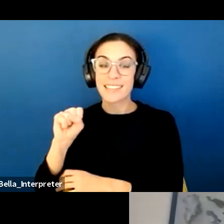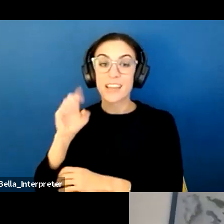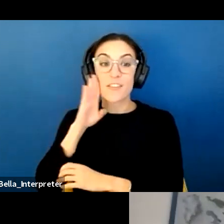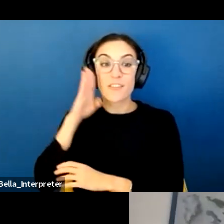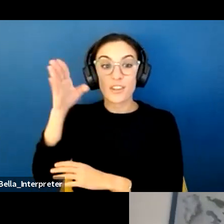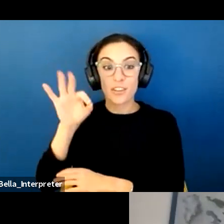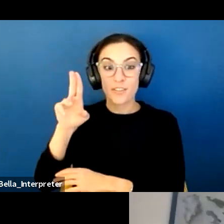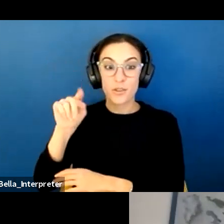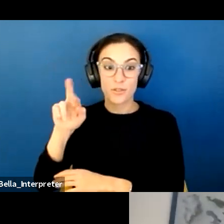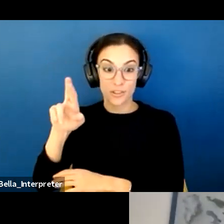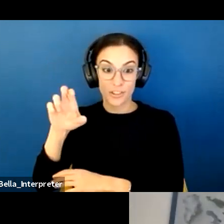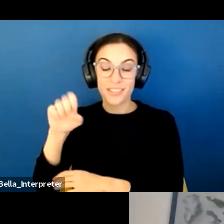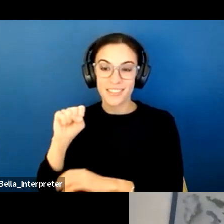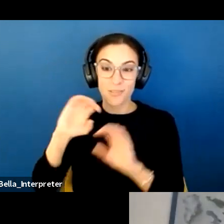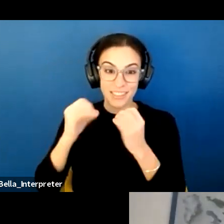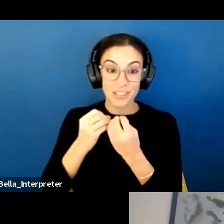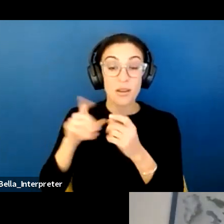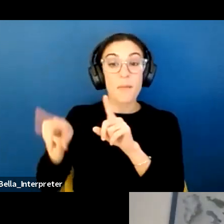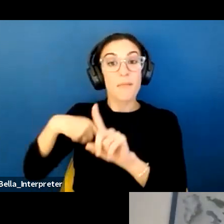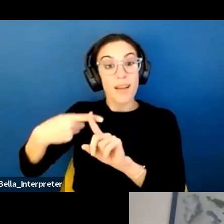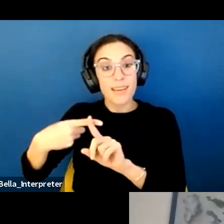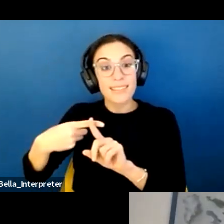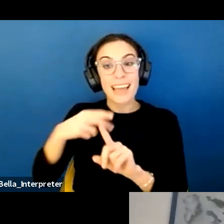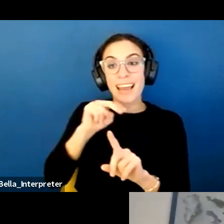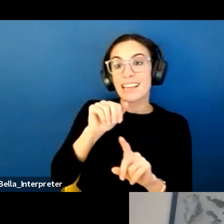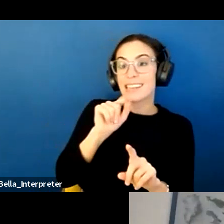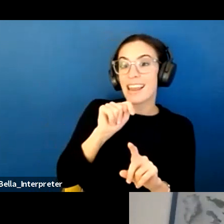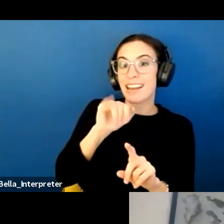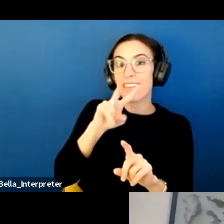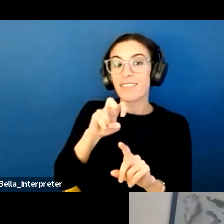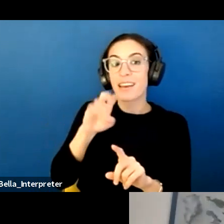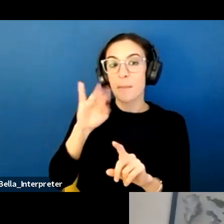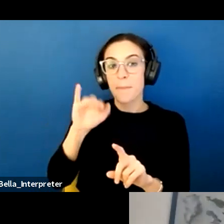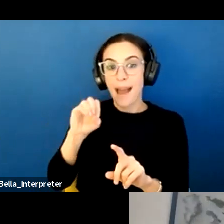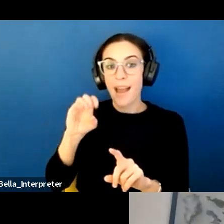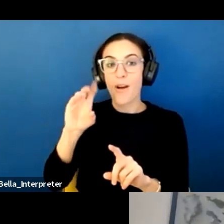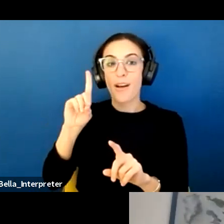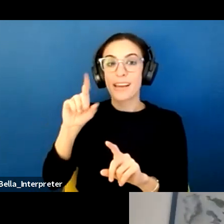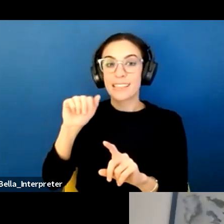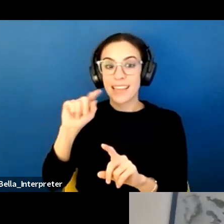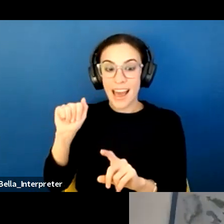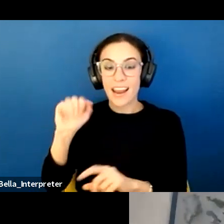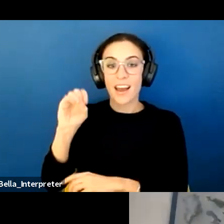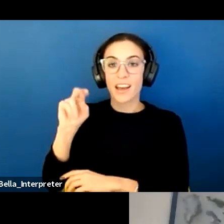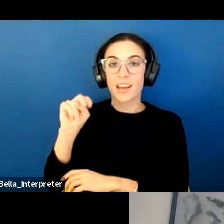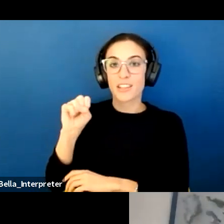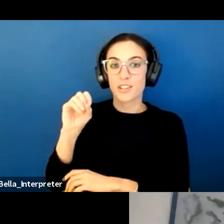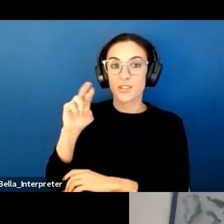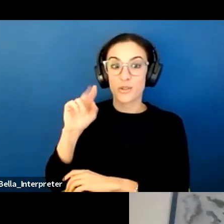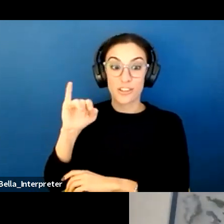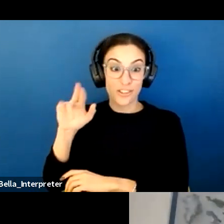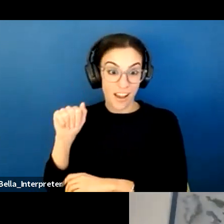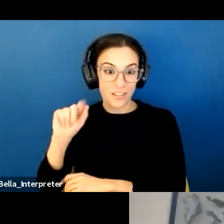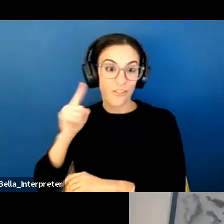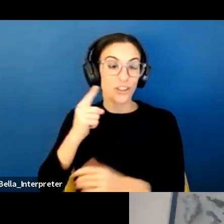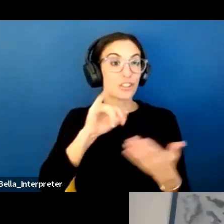chat, as well as the Native Biodata Consortia. So first, Joe, we would love to hear from